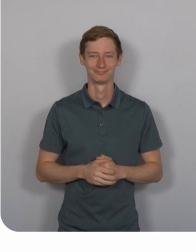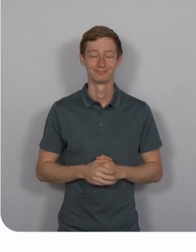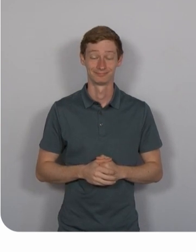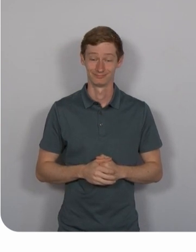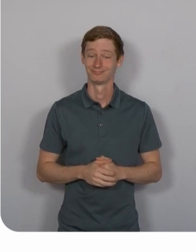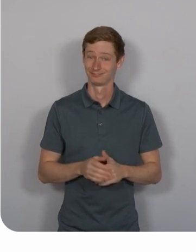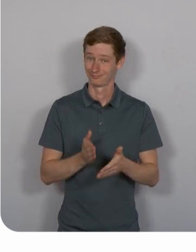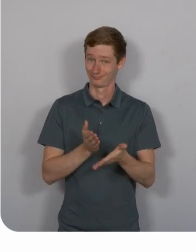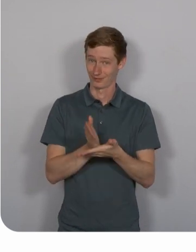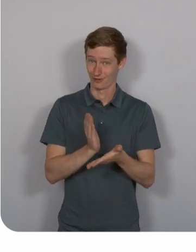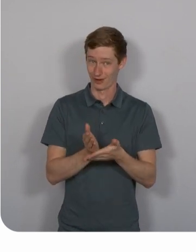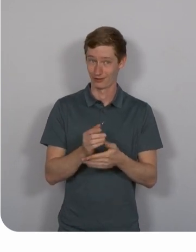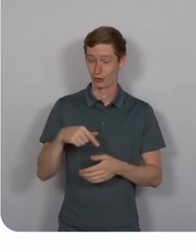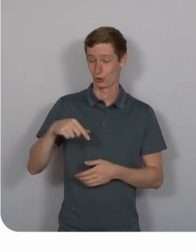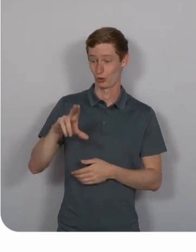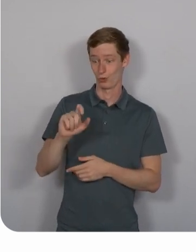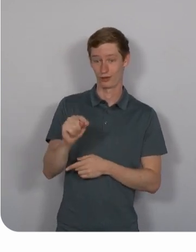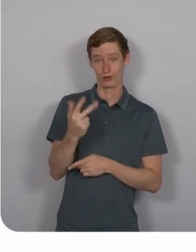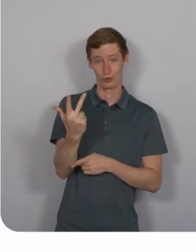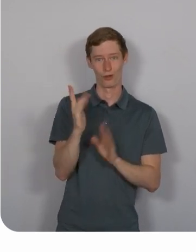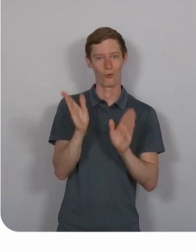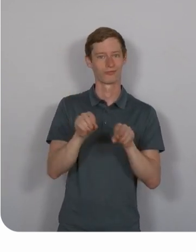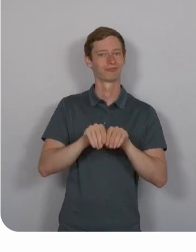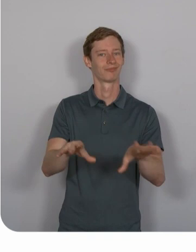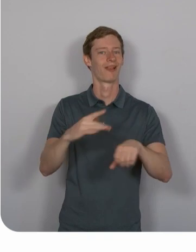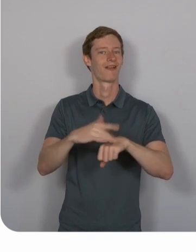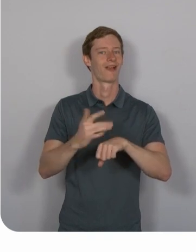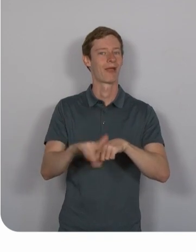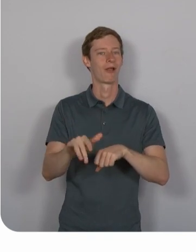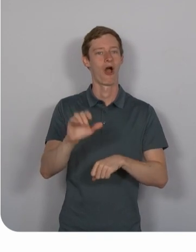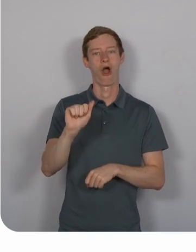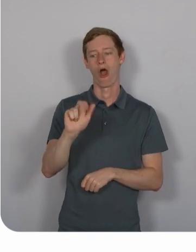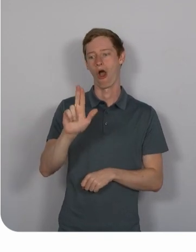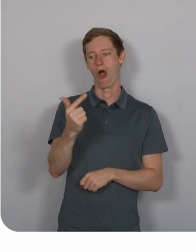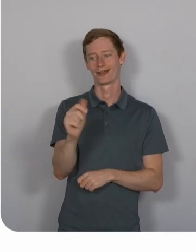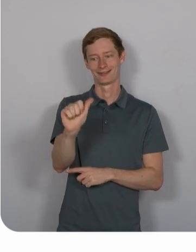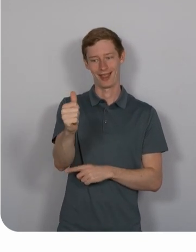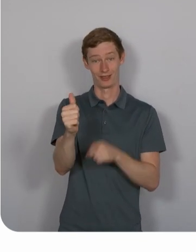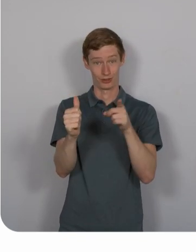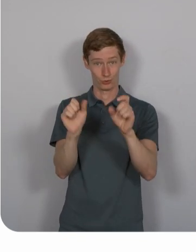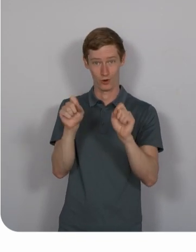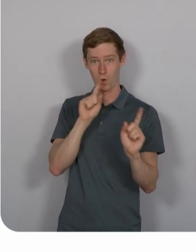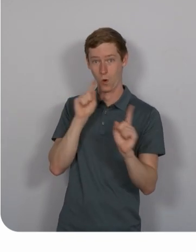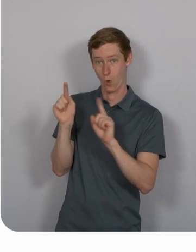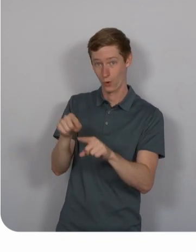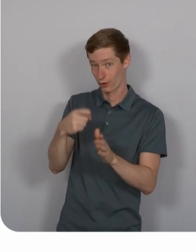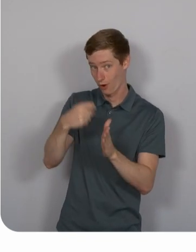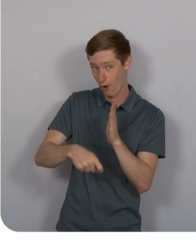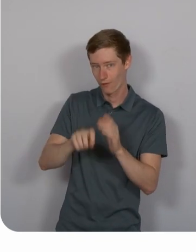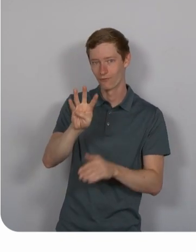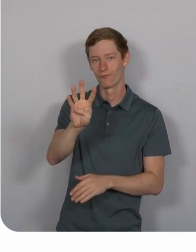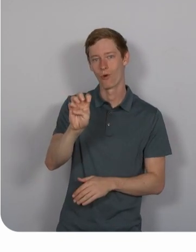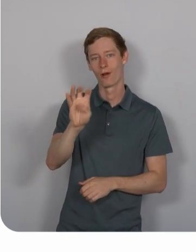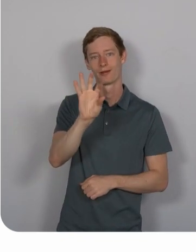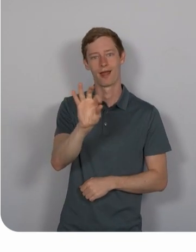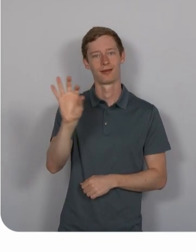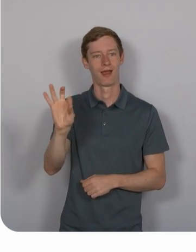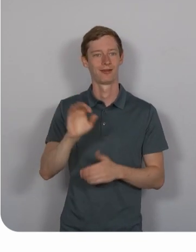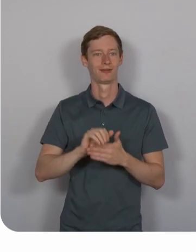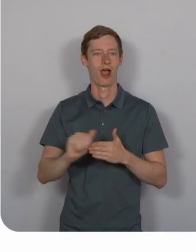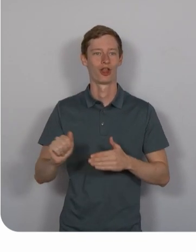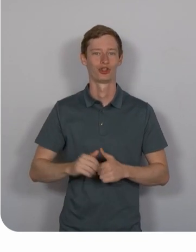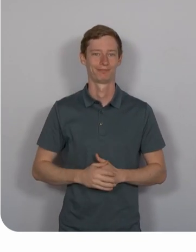Yeah. All right, Quest 3, it is shipping on August 10th. You can order it today for $499.